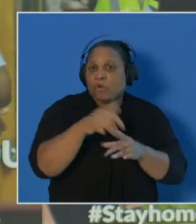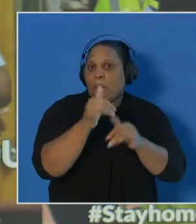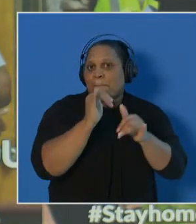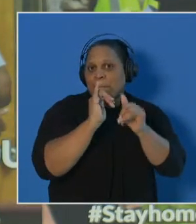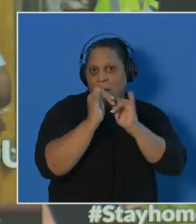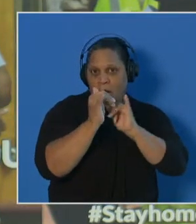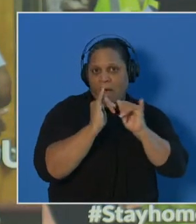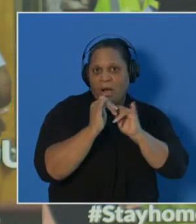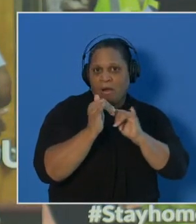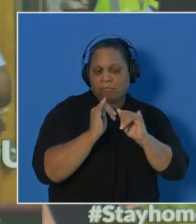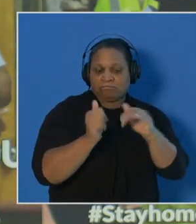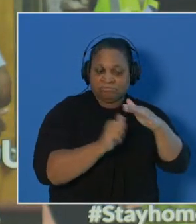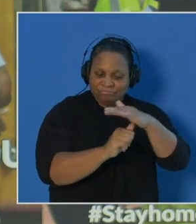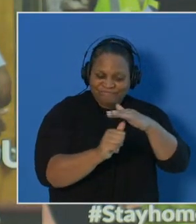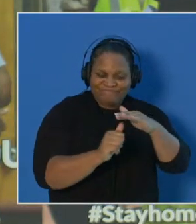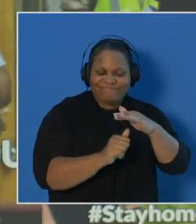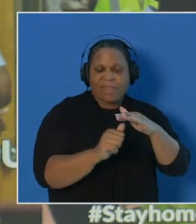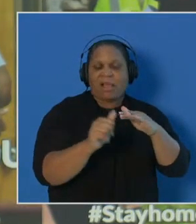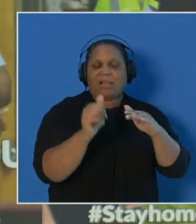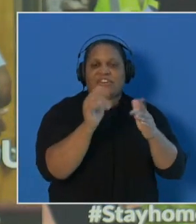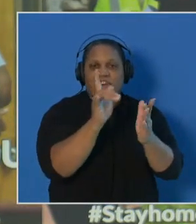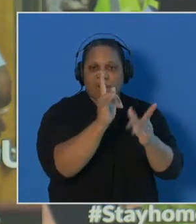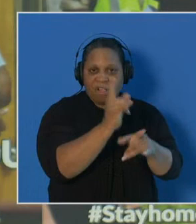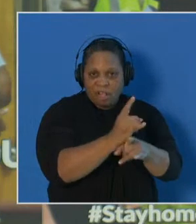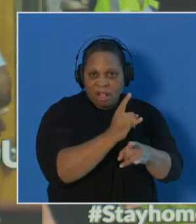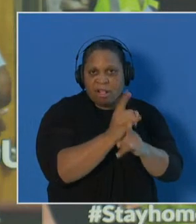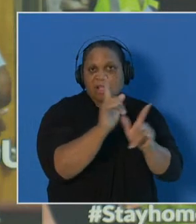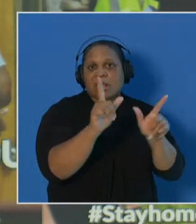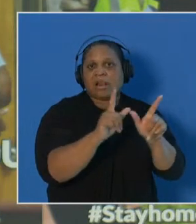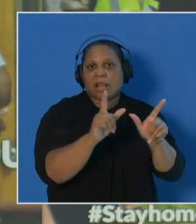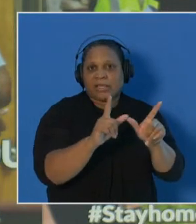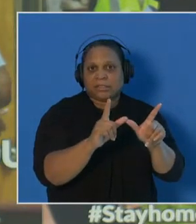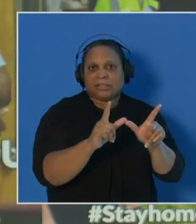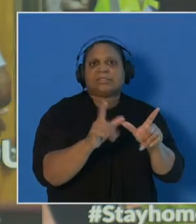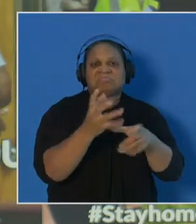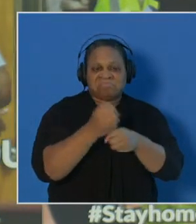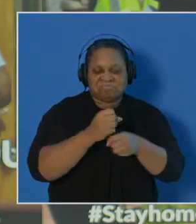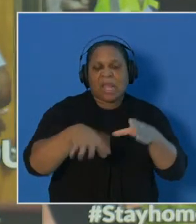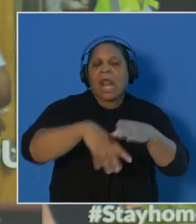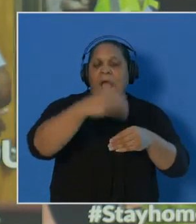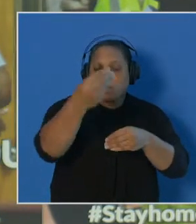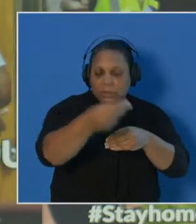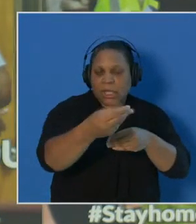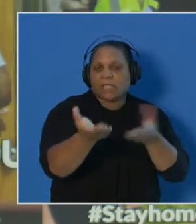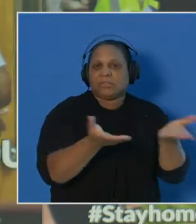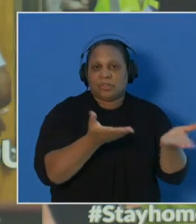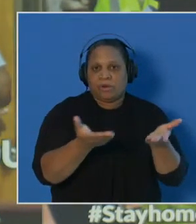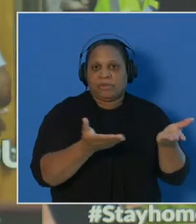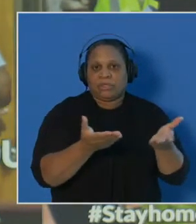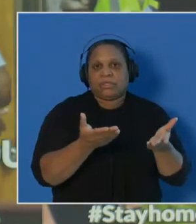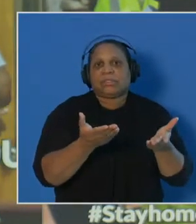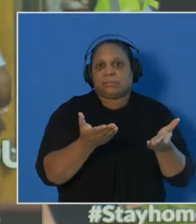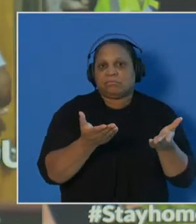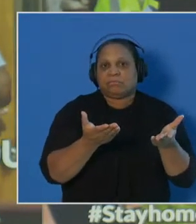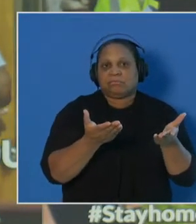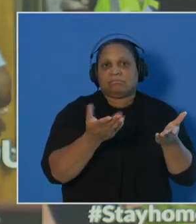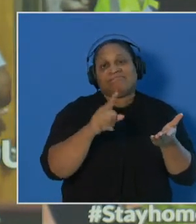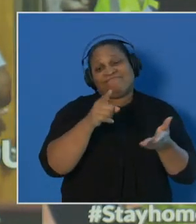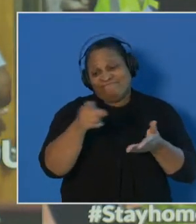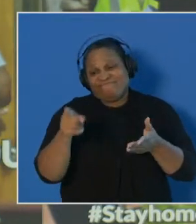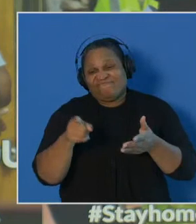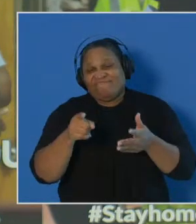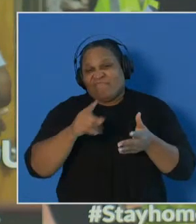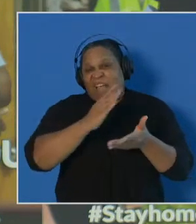services under the Liquor License Act to be able to possibly provide those services outdoor. Any of those matters will be part of